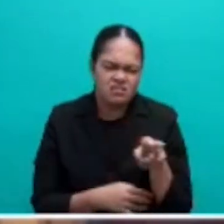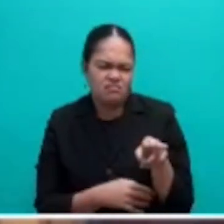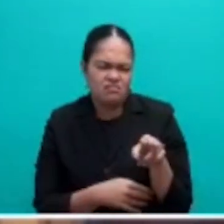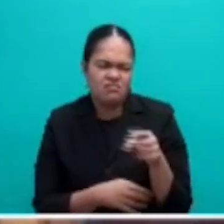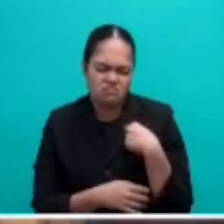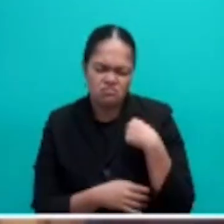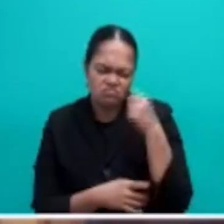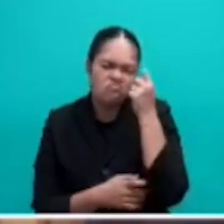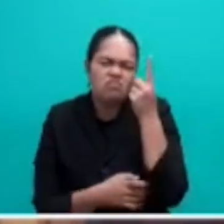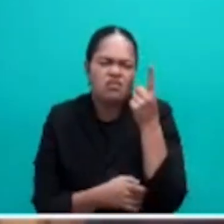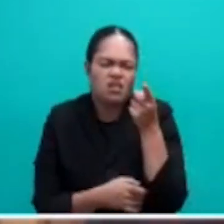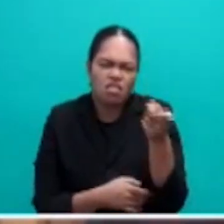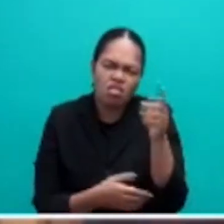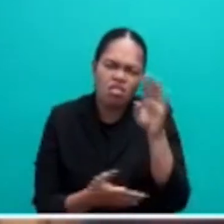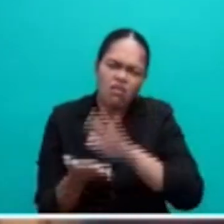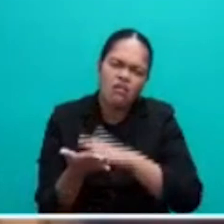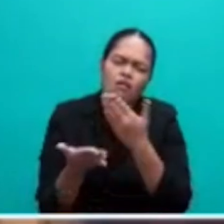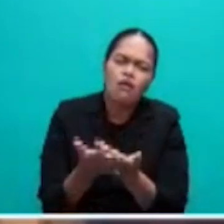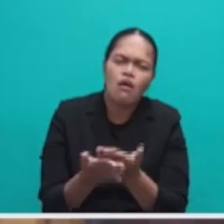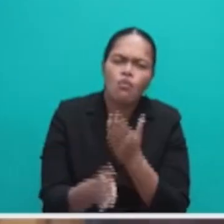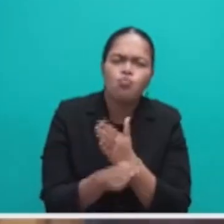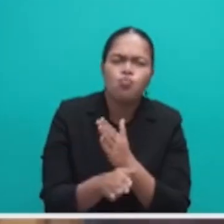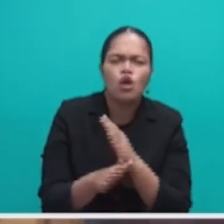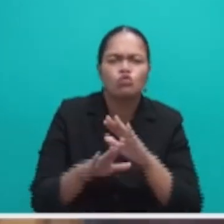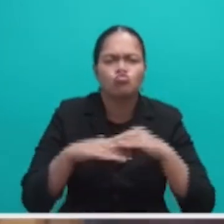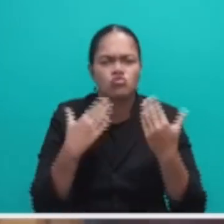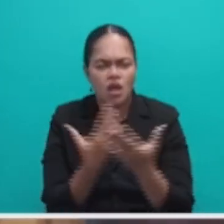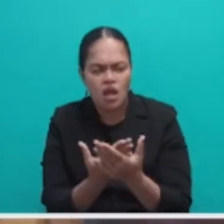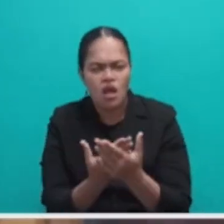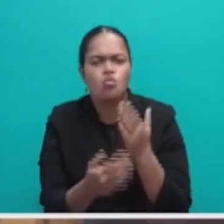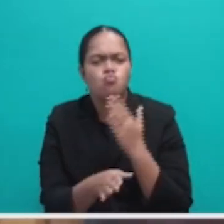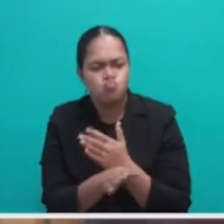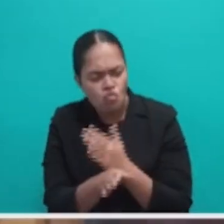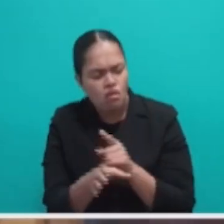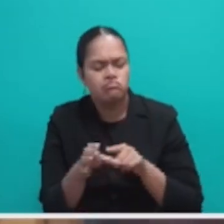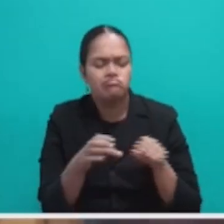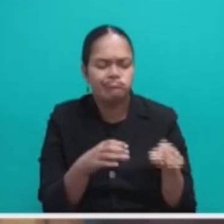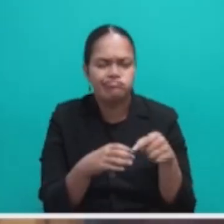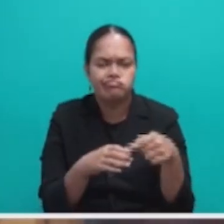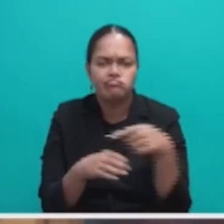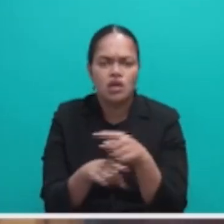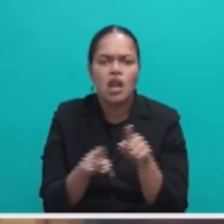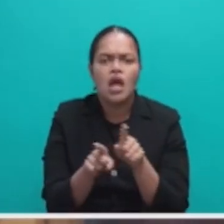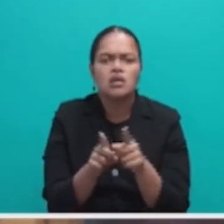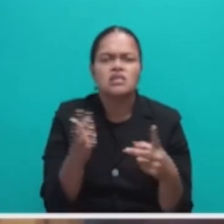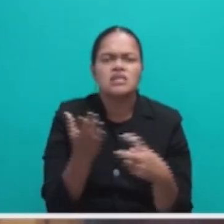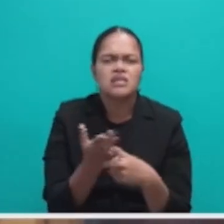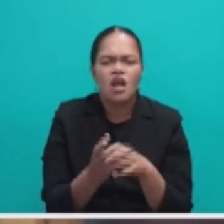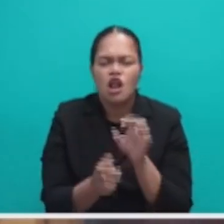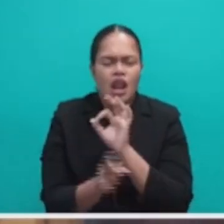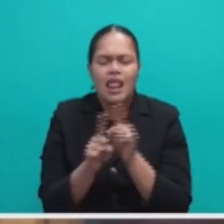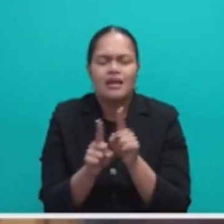side of the House interprets working together or working across the aisle as a ticket to not being